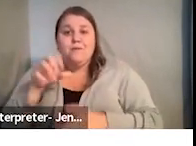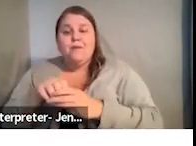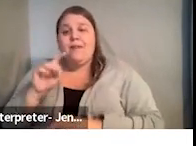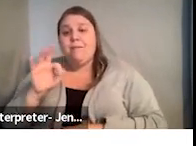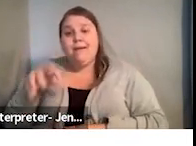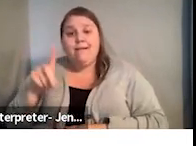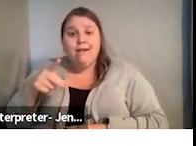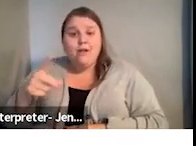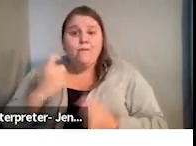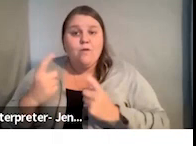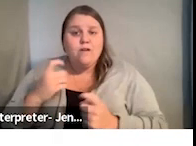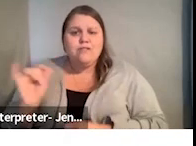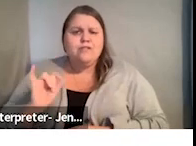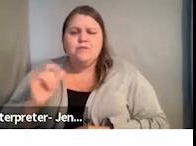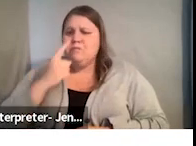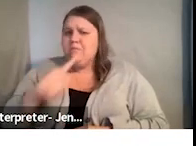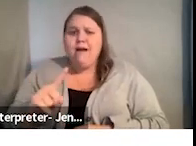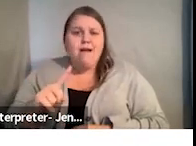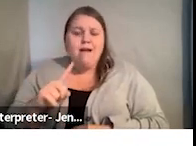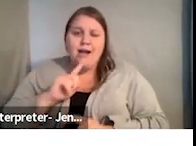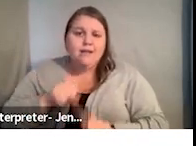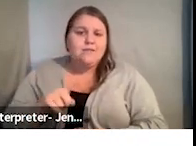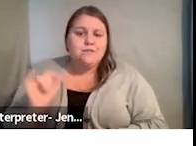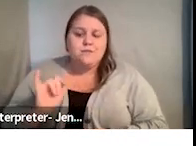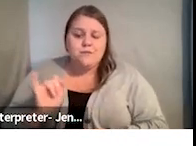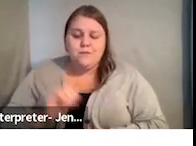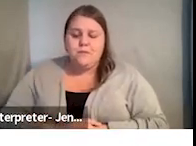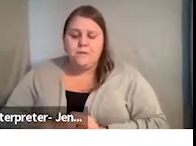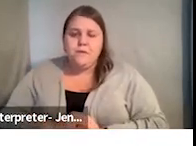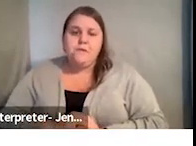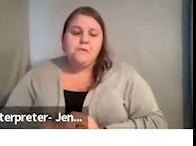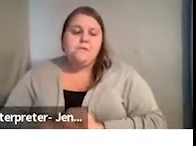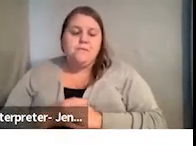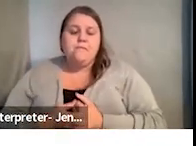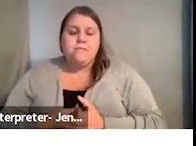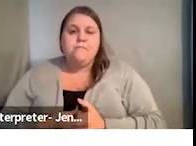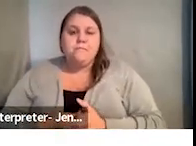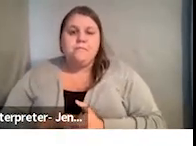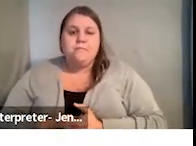have questions about, I'm also happy to answer that as well, if people have anything.